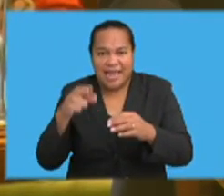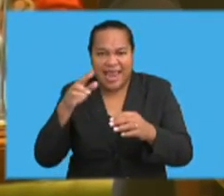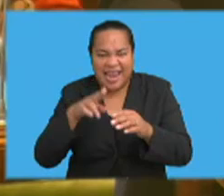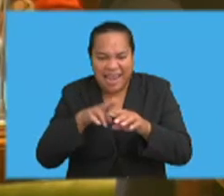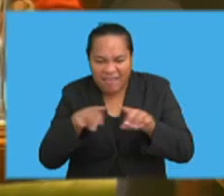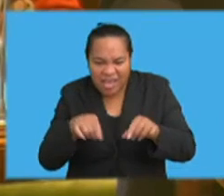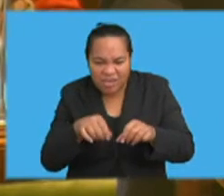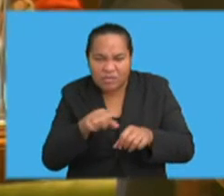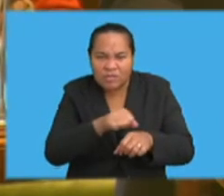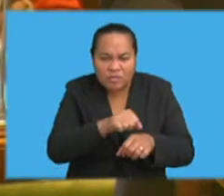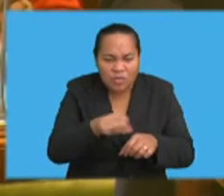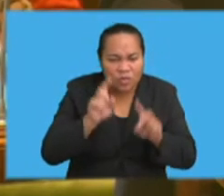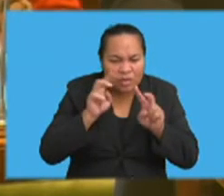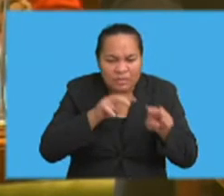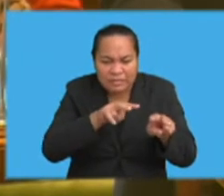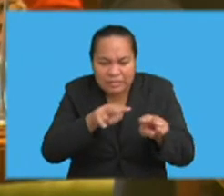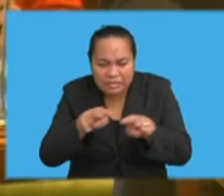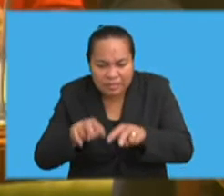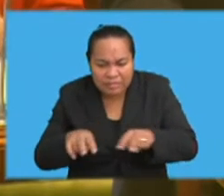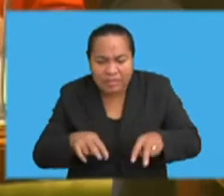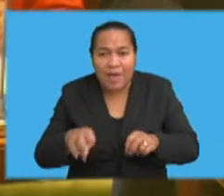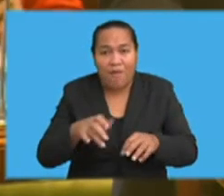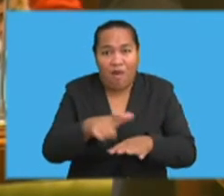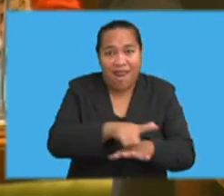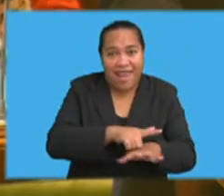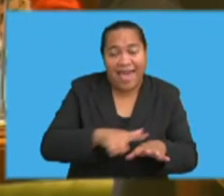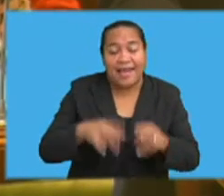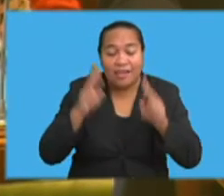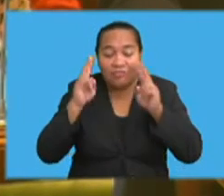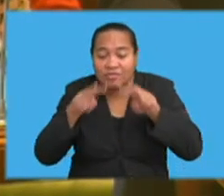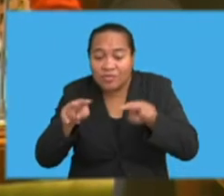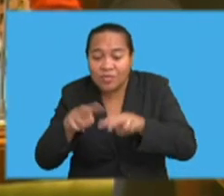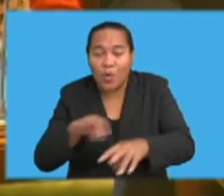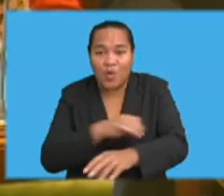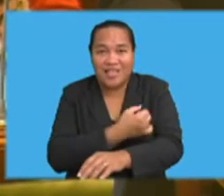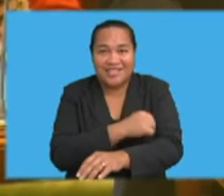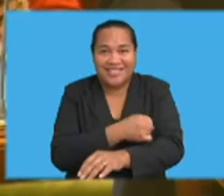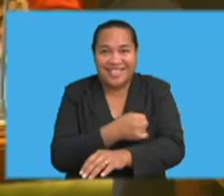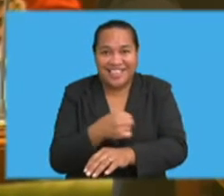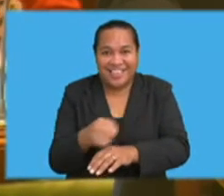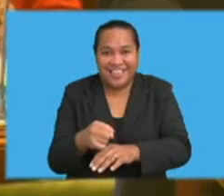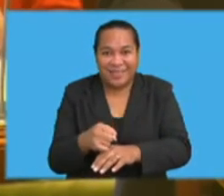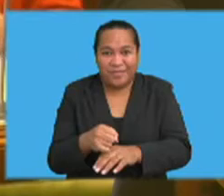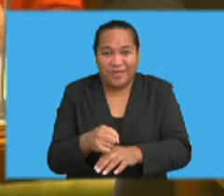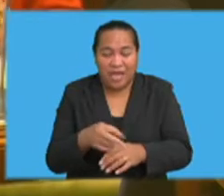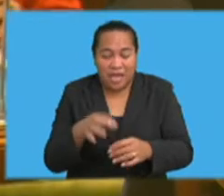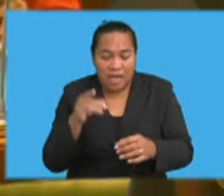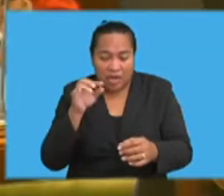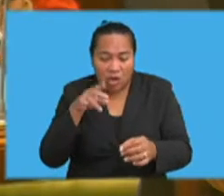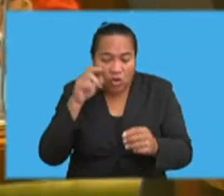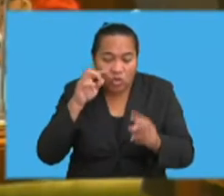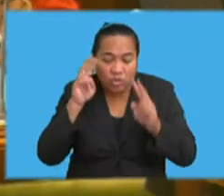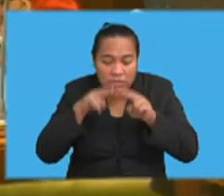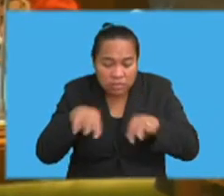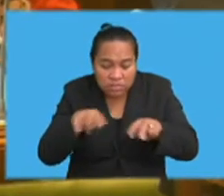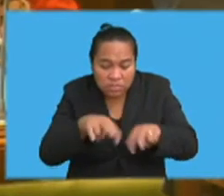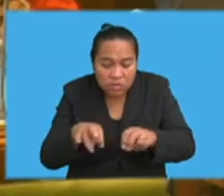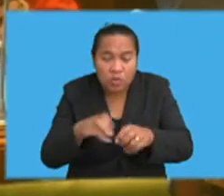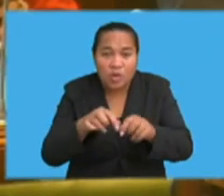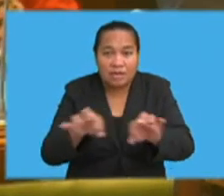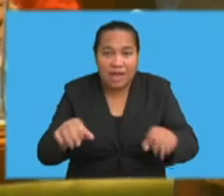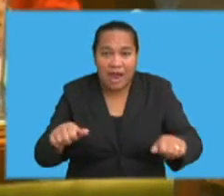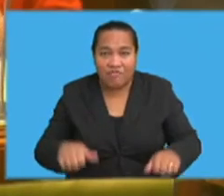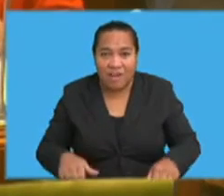on land, and the sea. And it's also with respect to precision agriculture, construction,